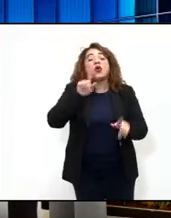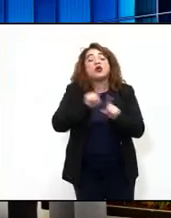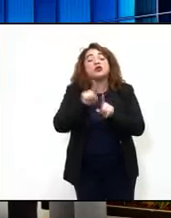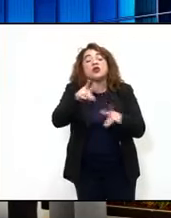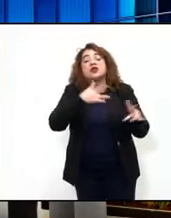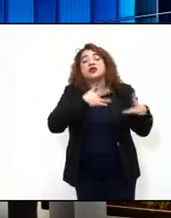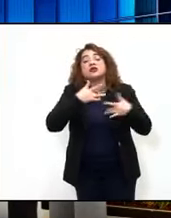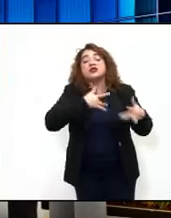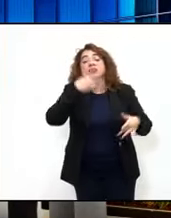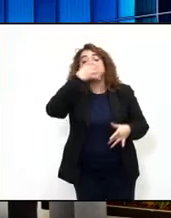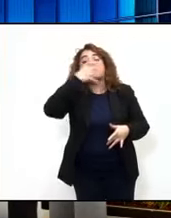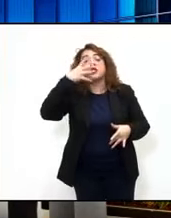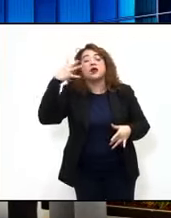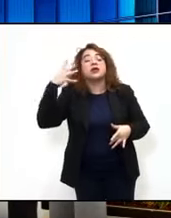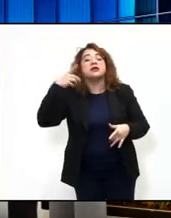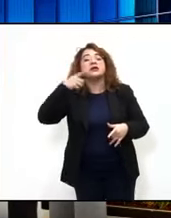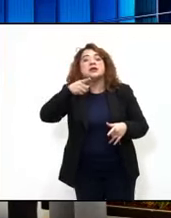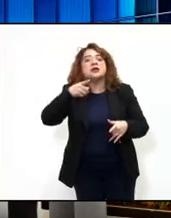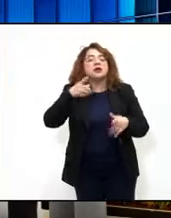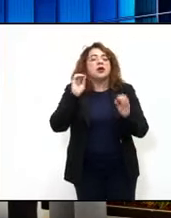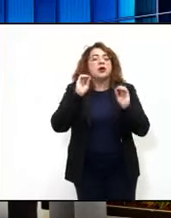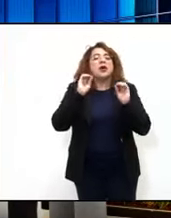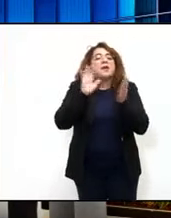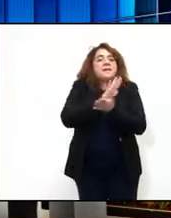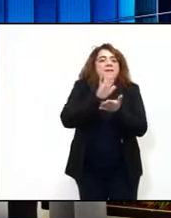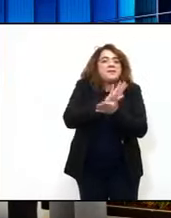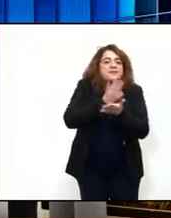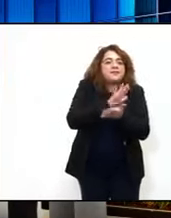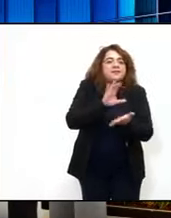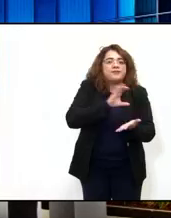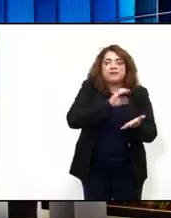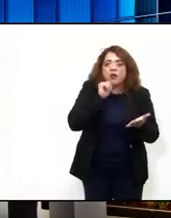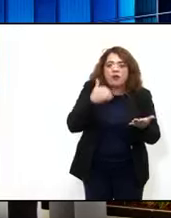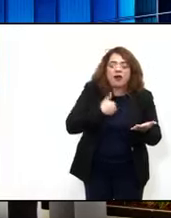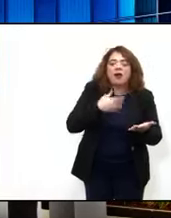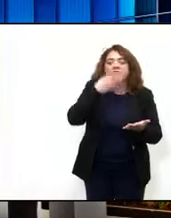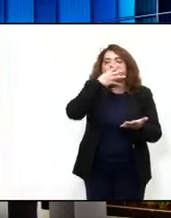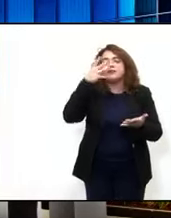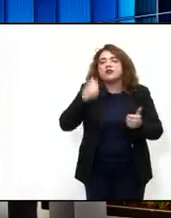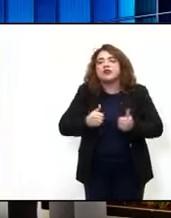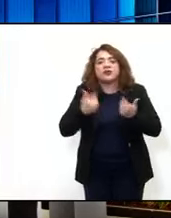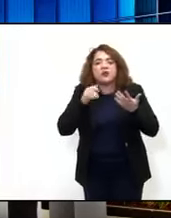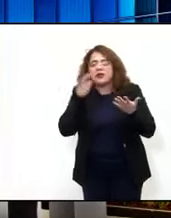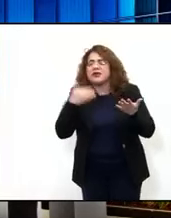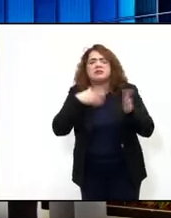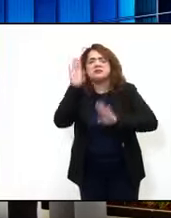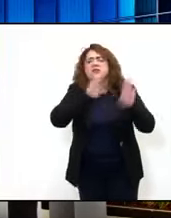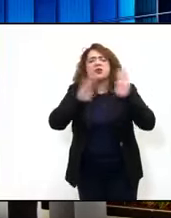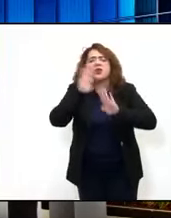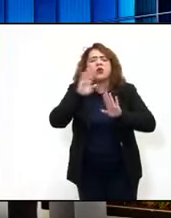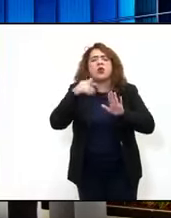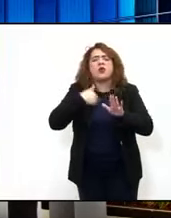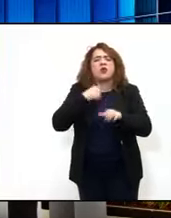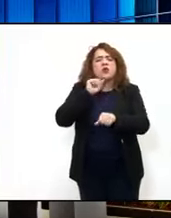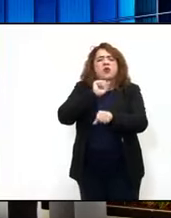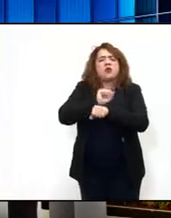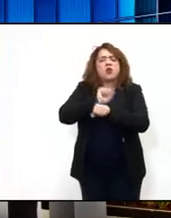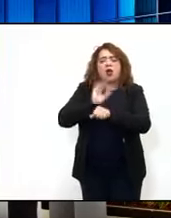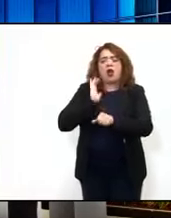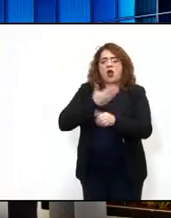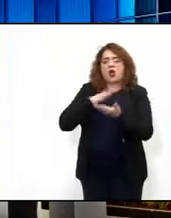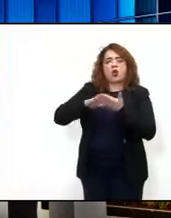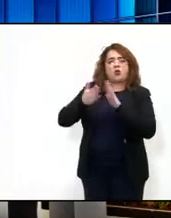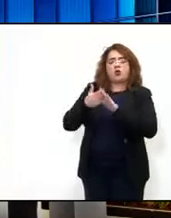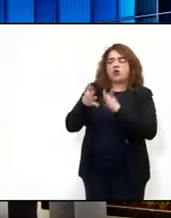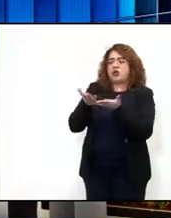the information we collect is protected and only utilized for healthcare purposes. We are proactively working with our community partners to really be